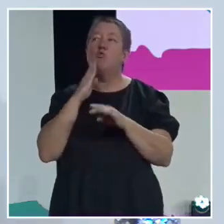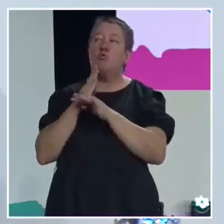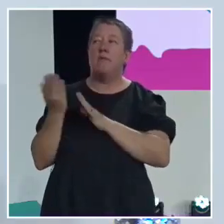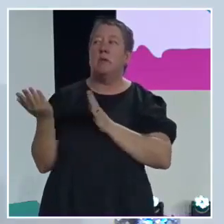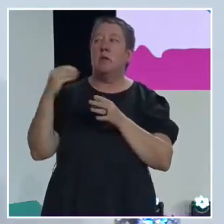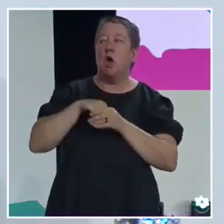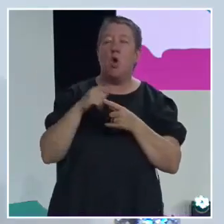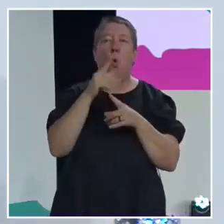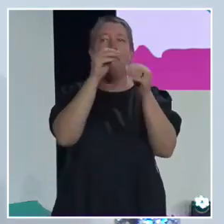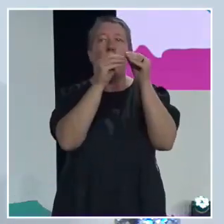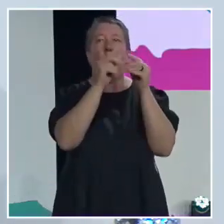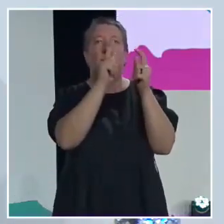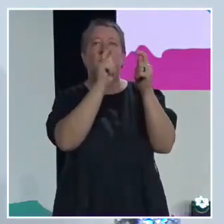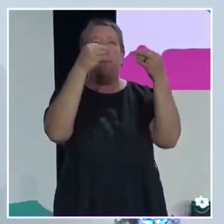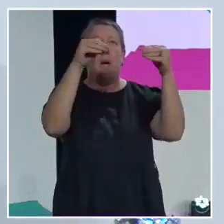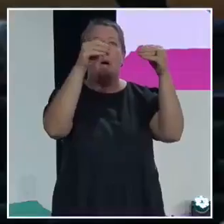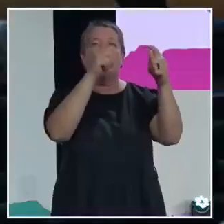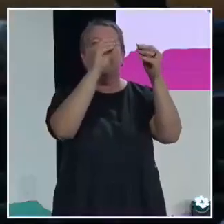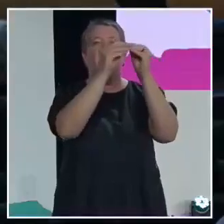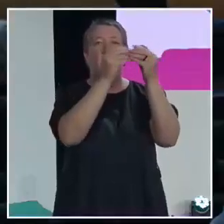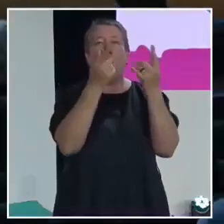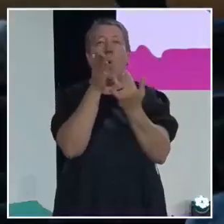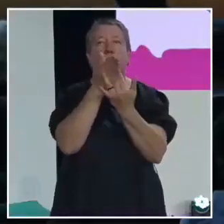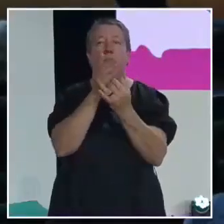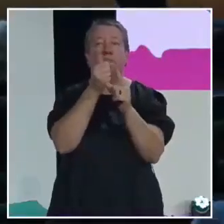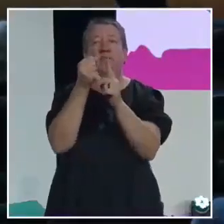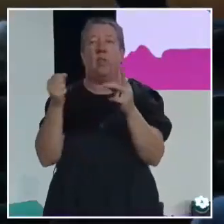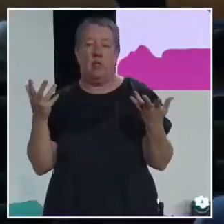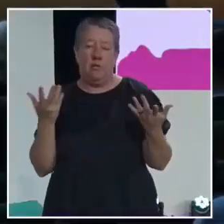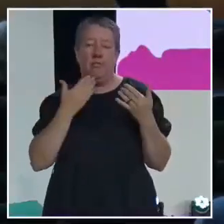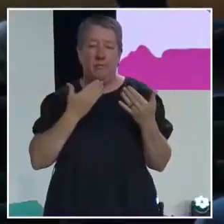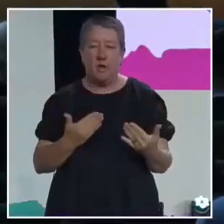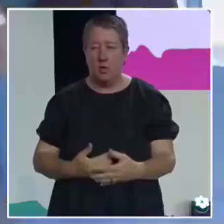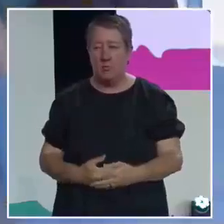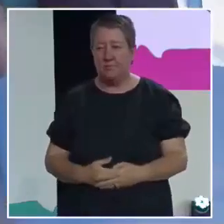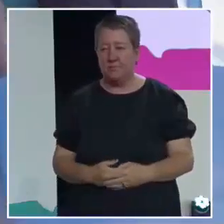fixing markets or filling gaps. Thank you. Thank you so much, Marina.